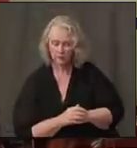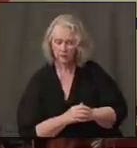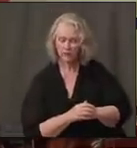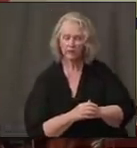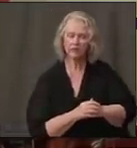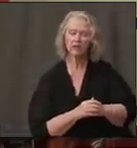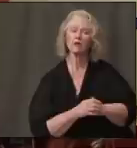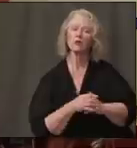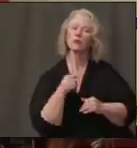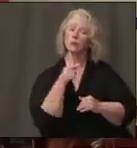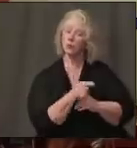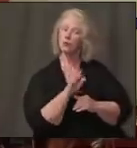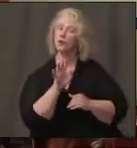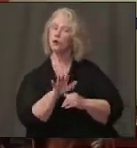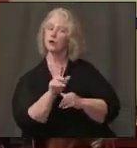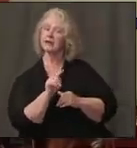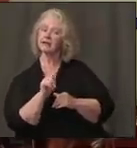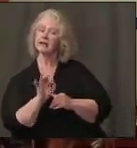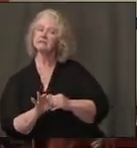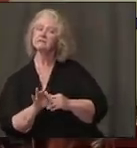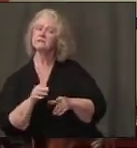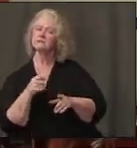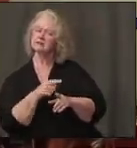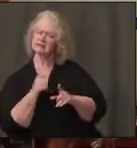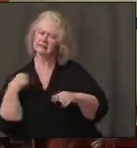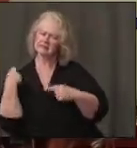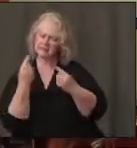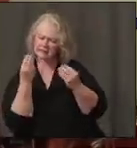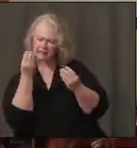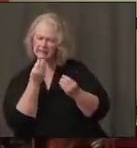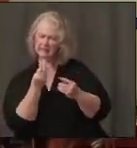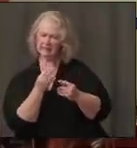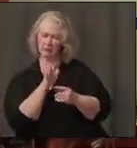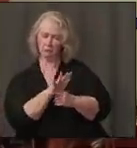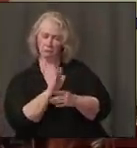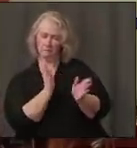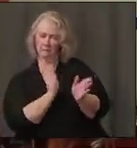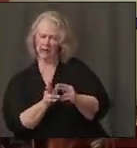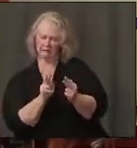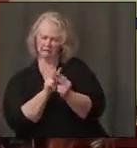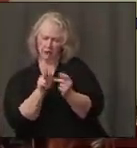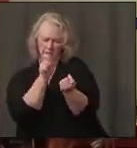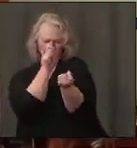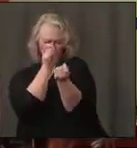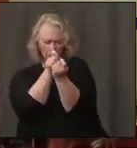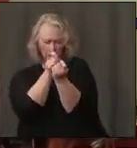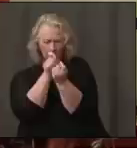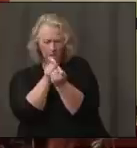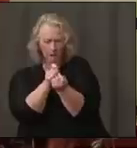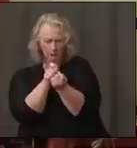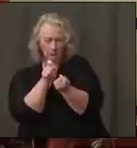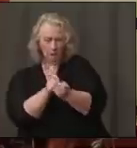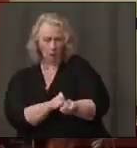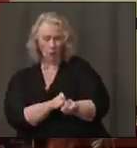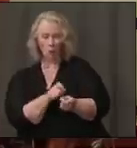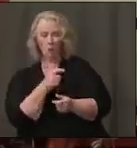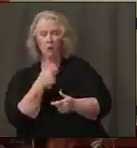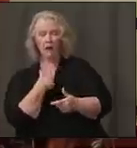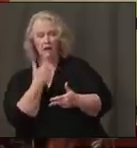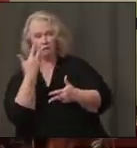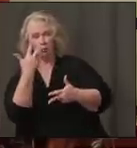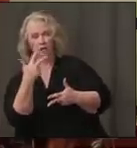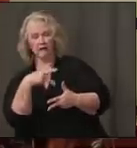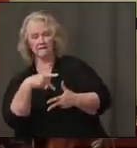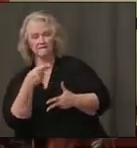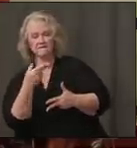you and the task force have been thinking about it, a very detailed plan and a three-phase reopening